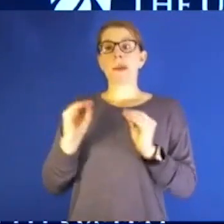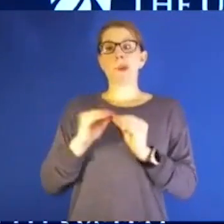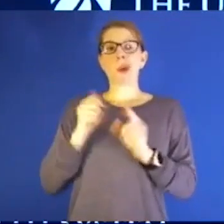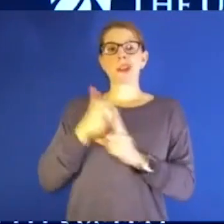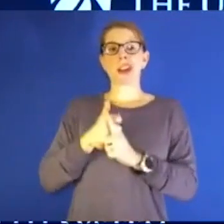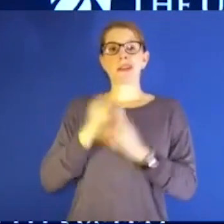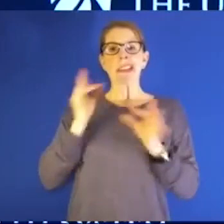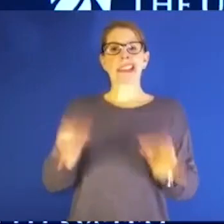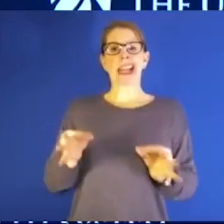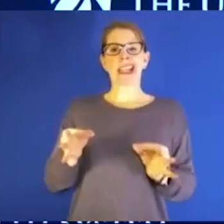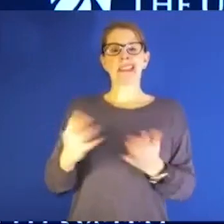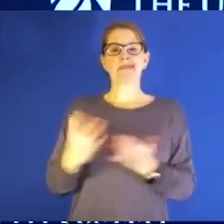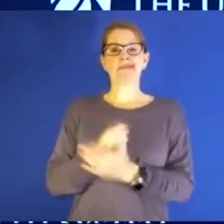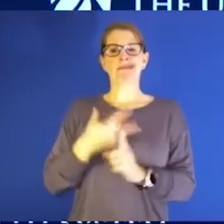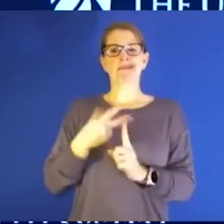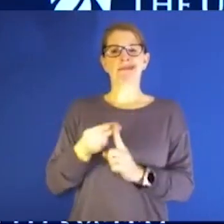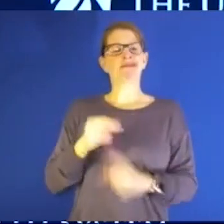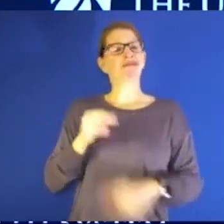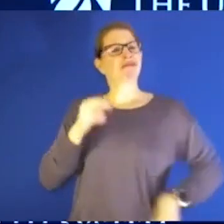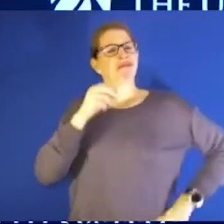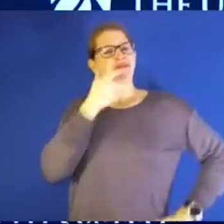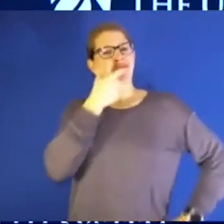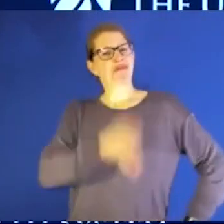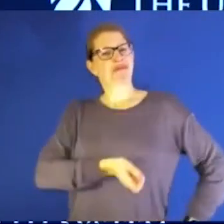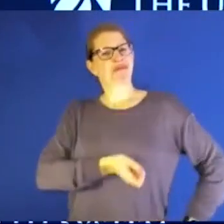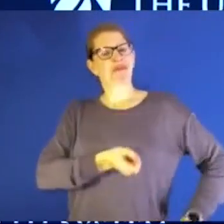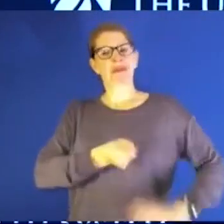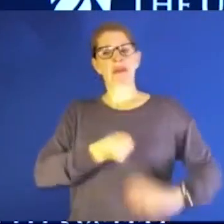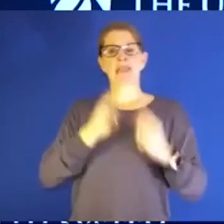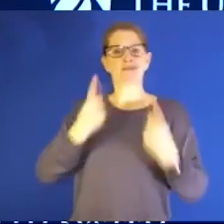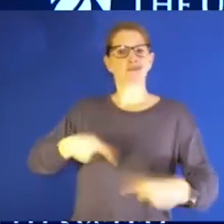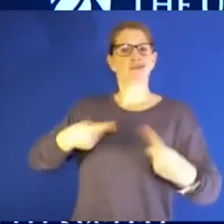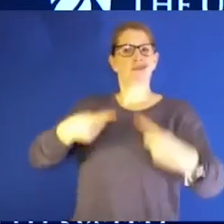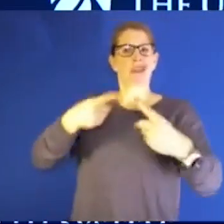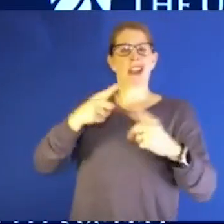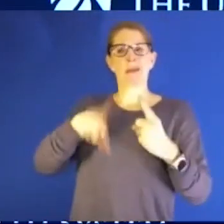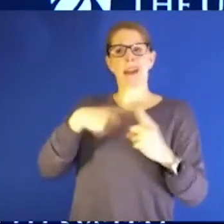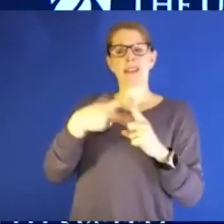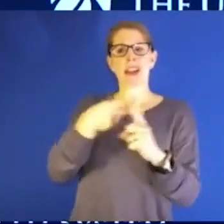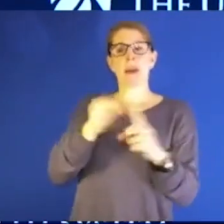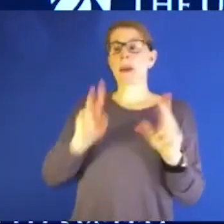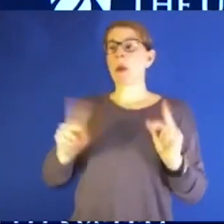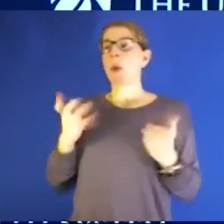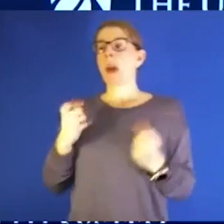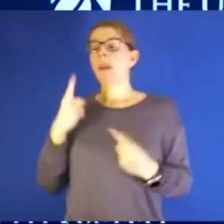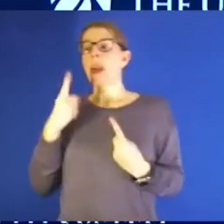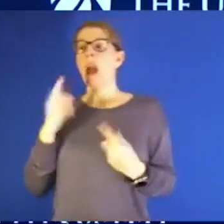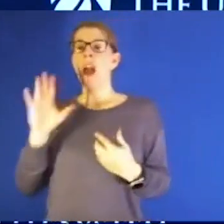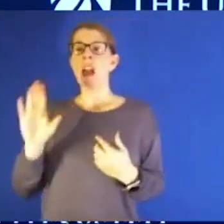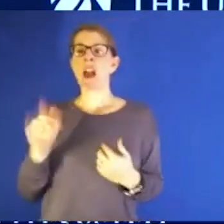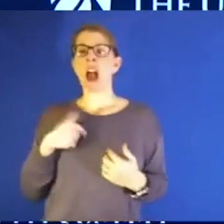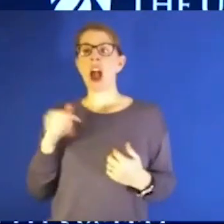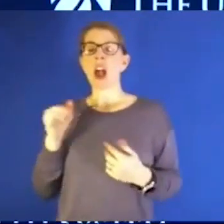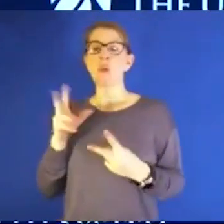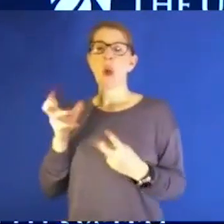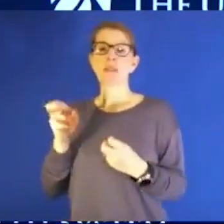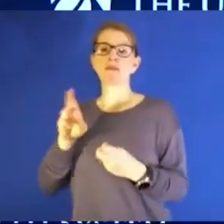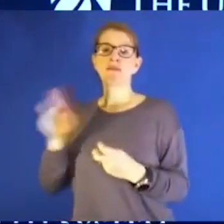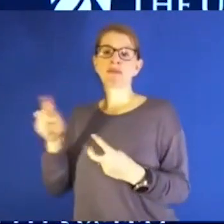So it's funny, we fight about vaccines still. And people still want to think about, I'm going to go prescribe ivermectin, or I'm going to go